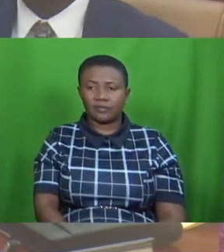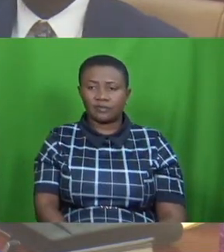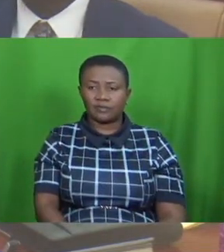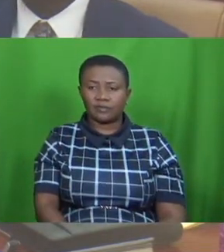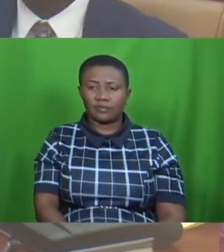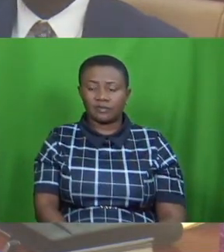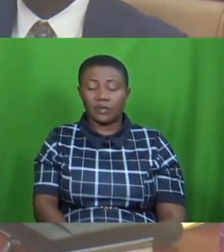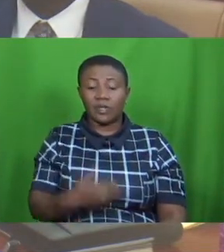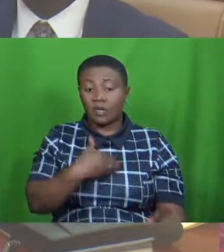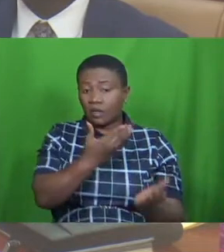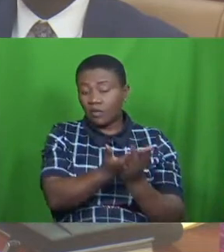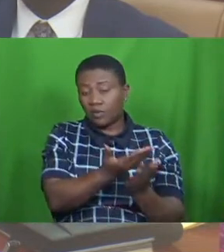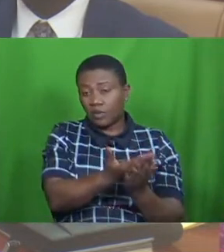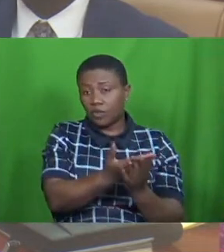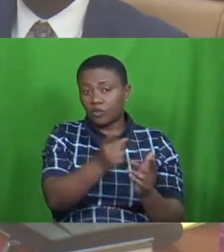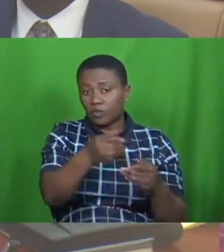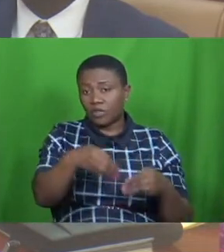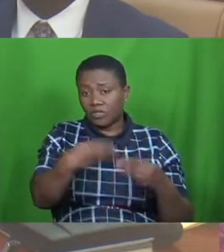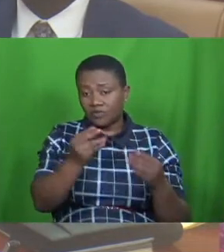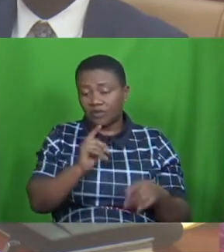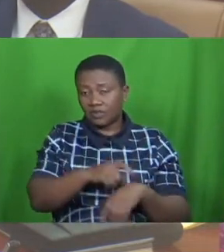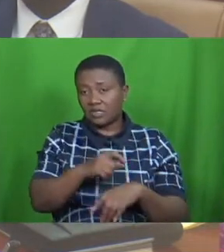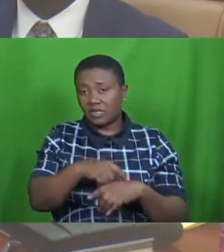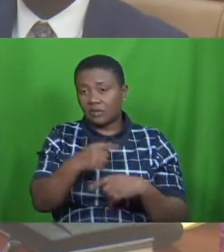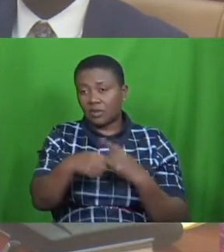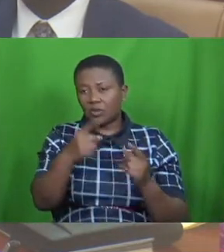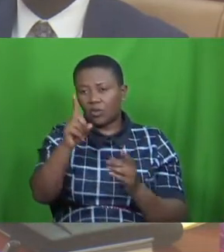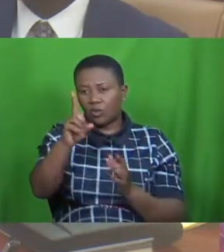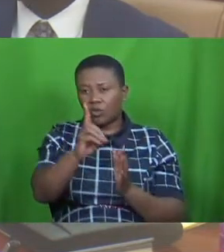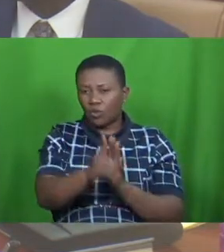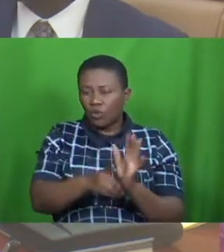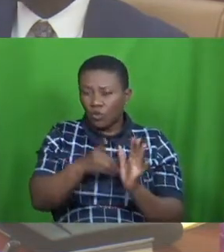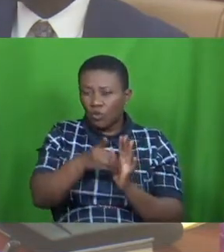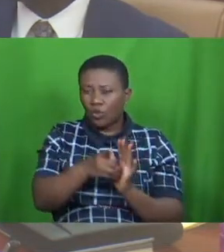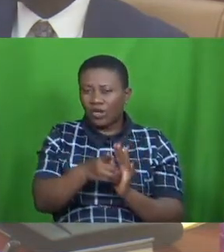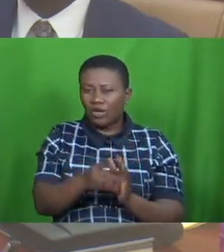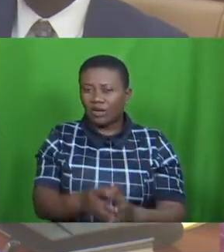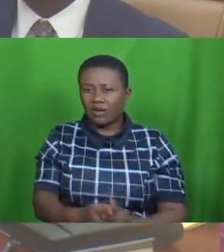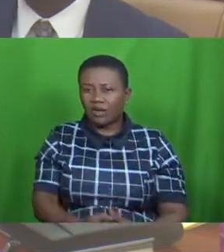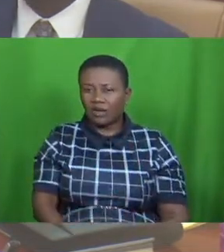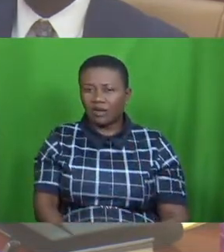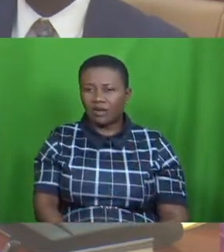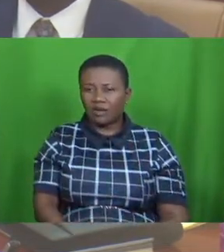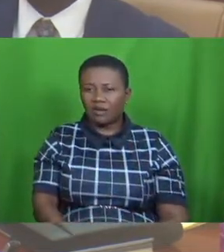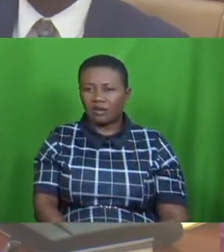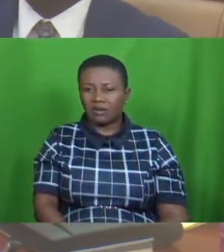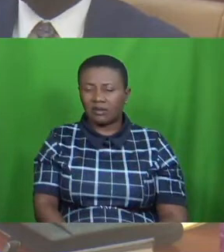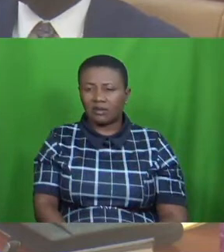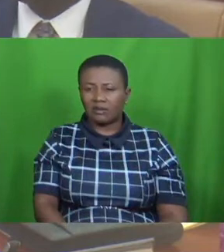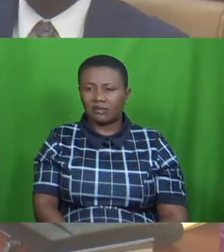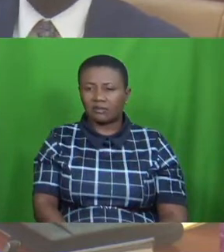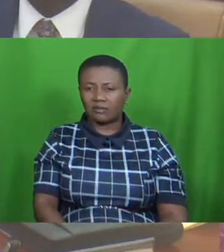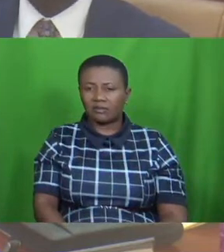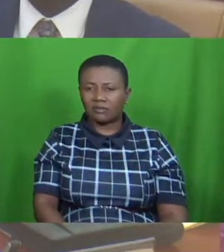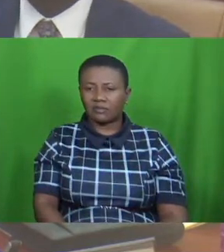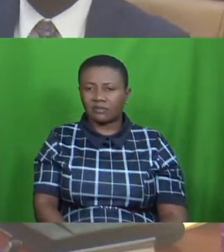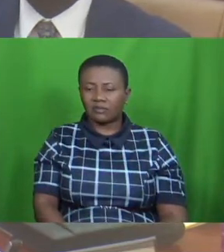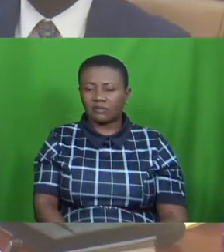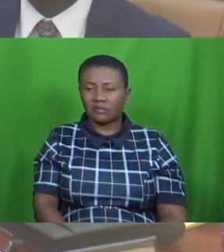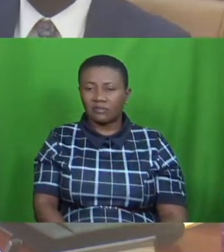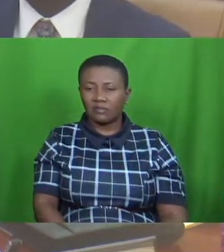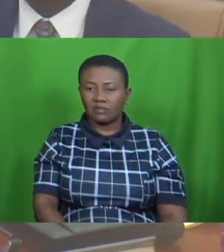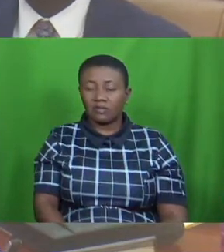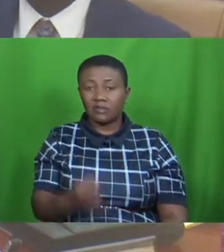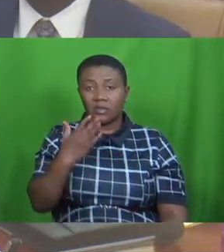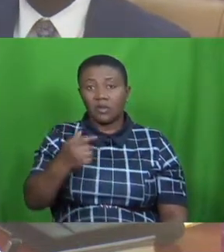beg that you give us maximum 1 hour for us to read it. I should give what? 1 hour, if we can